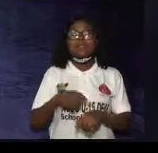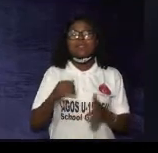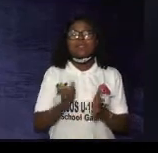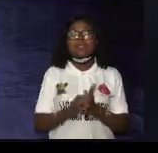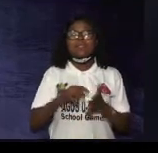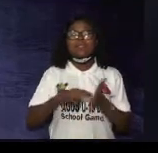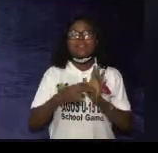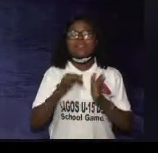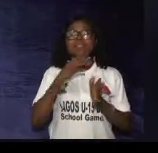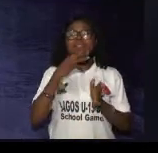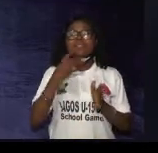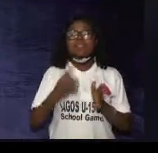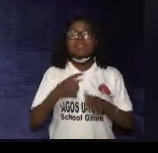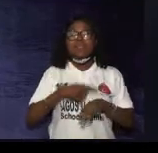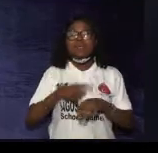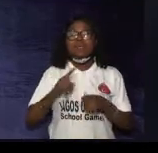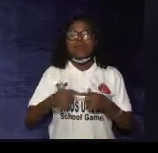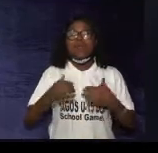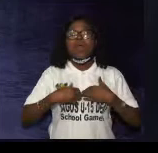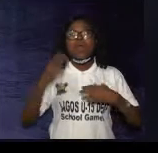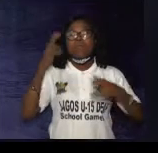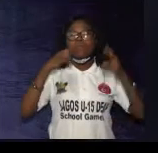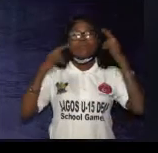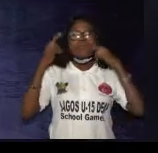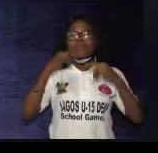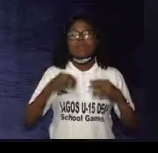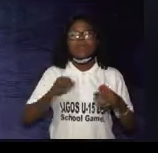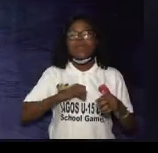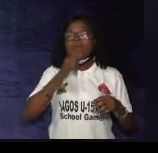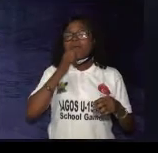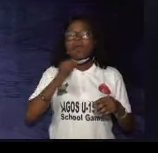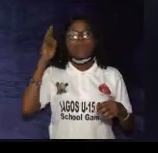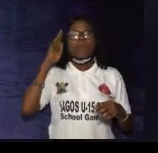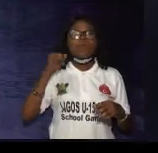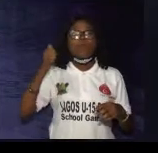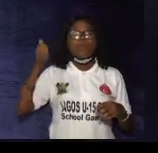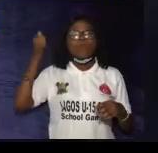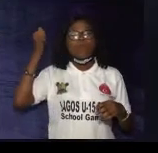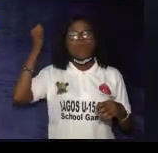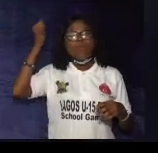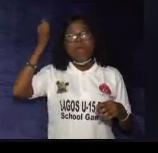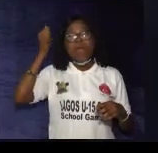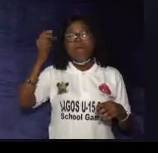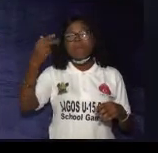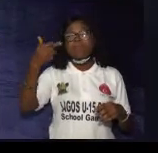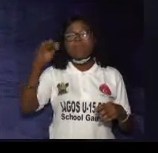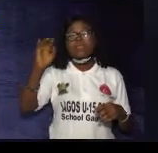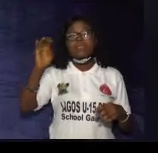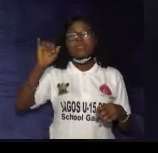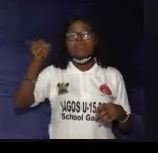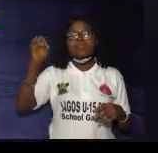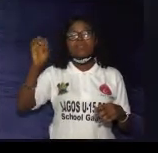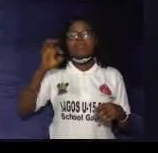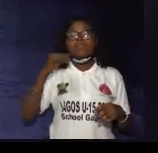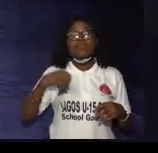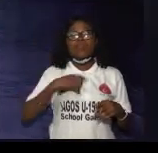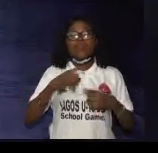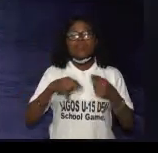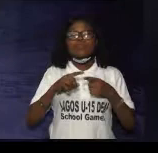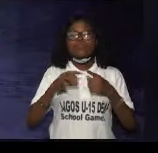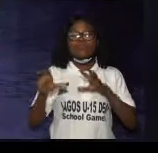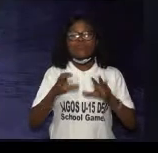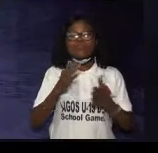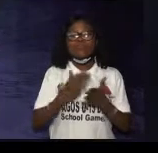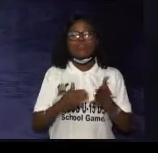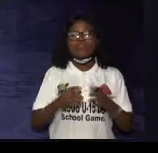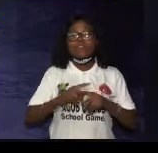time to have some fun. I am Uncle Agbaje. Today in mathematics, we are going to move on to something quite different from what we have